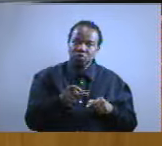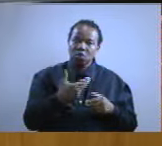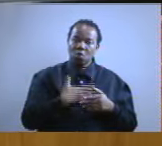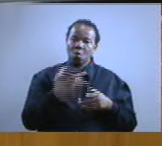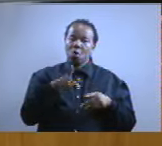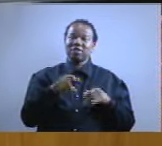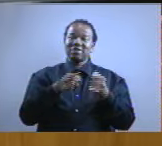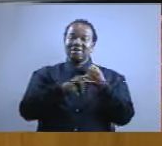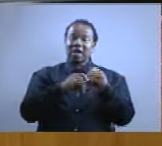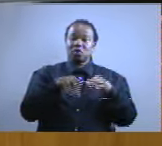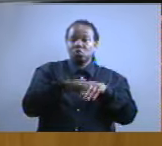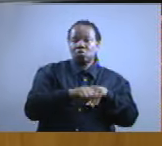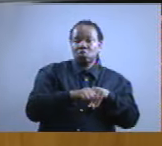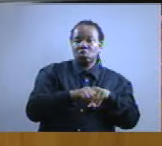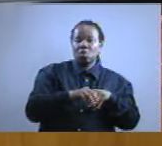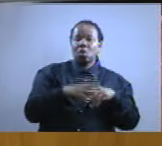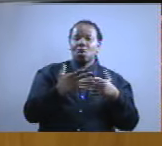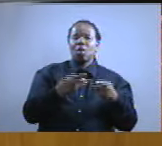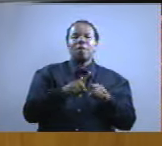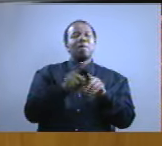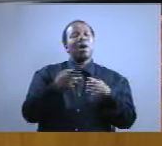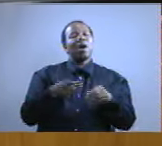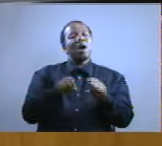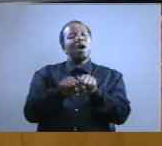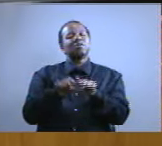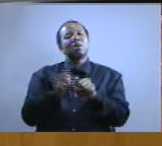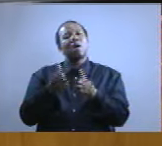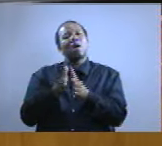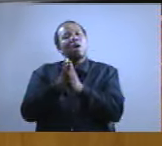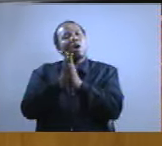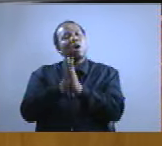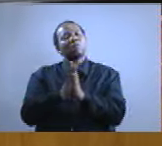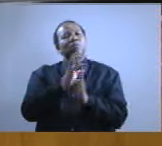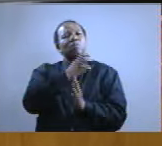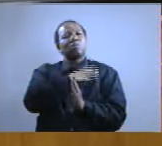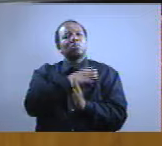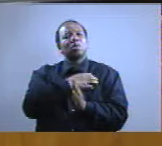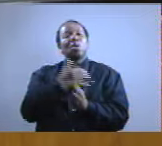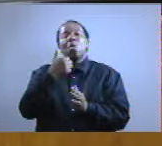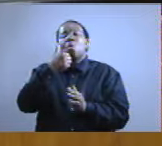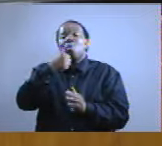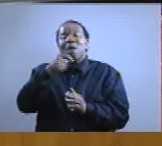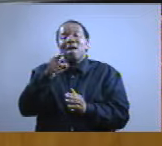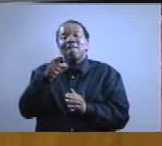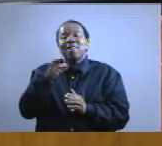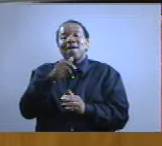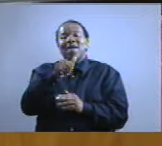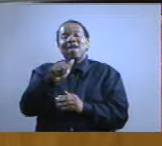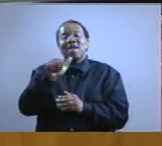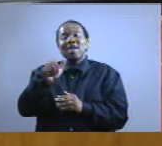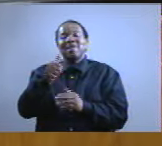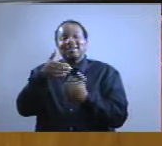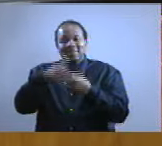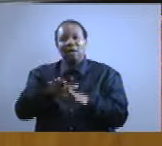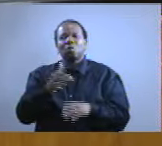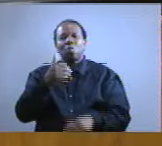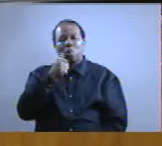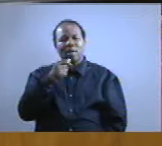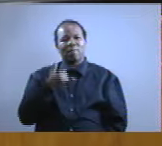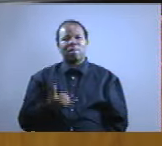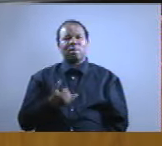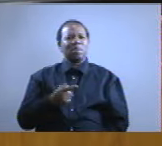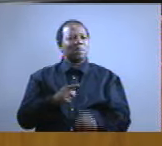criterion? As we asked before, Minister, we are asking, when is affirmative action going to start? Because